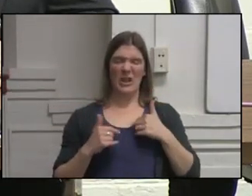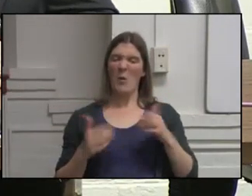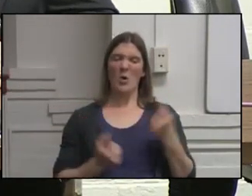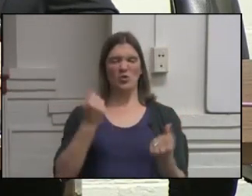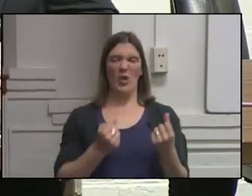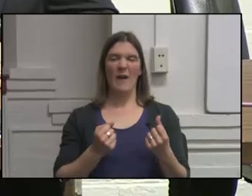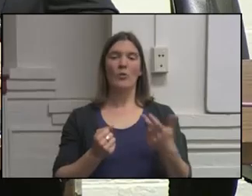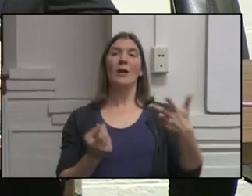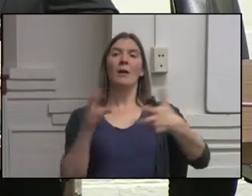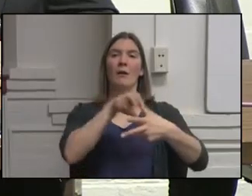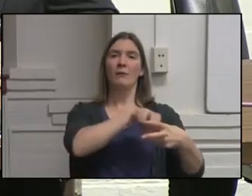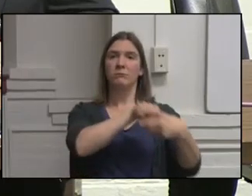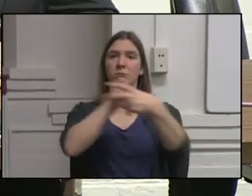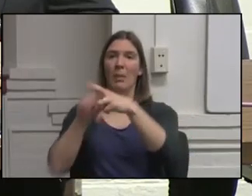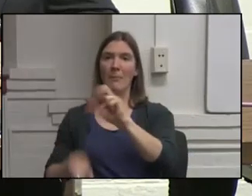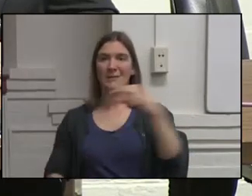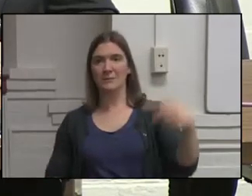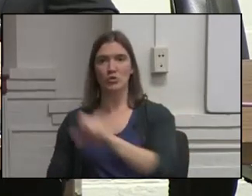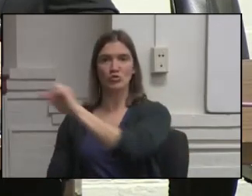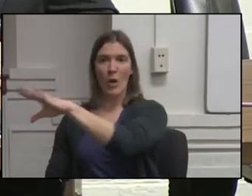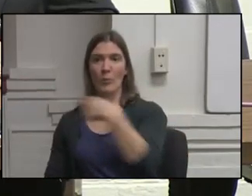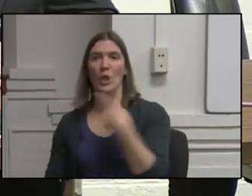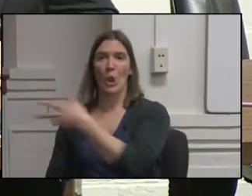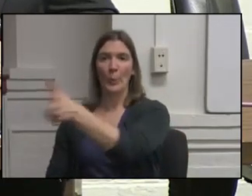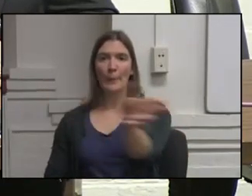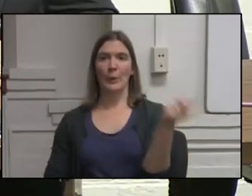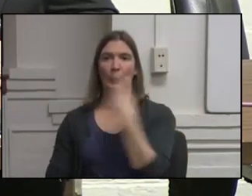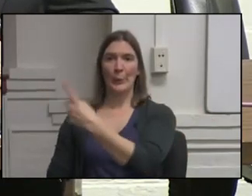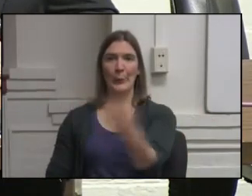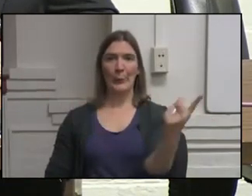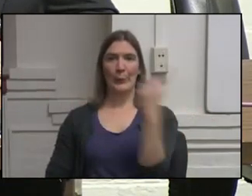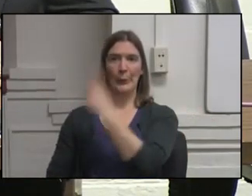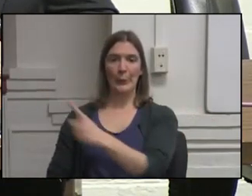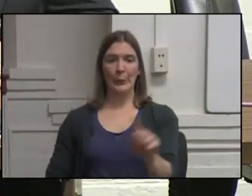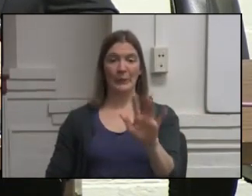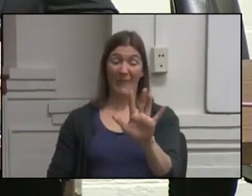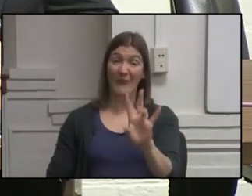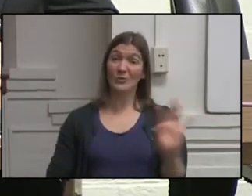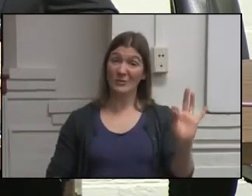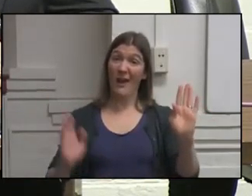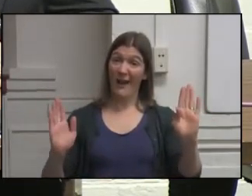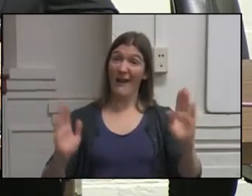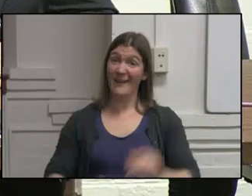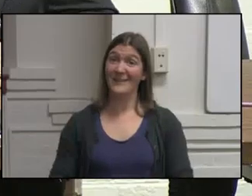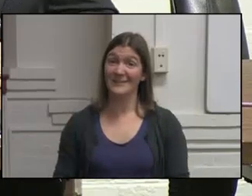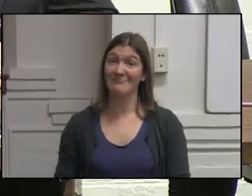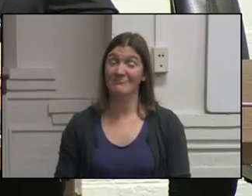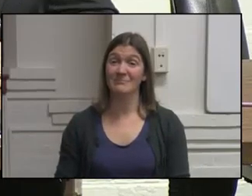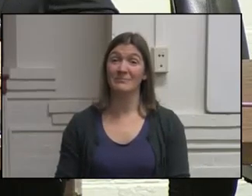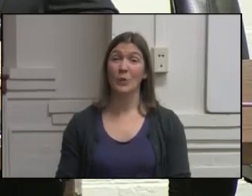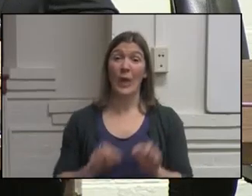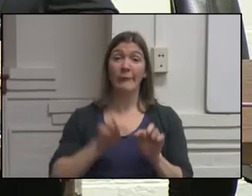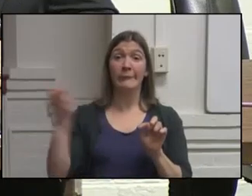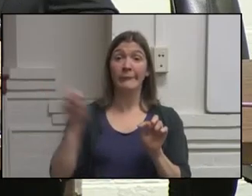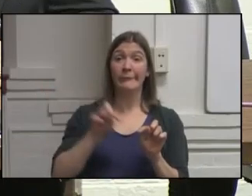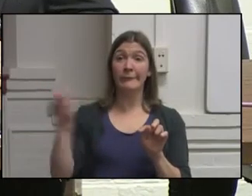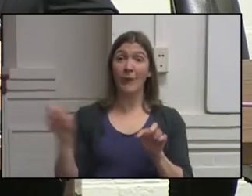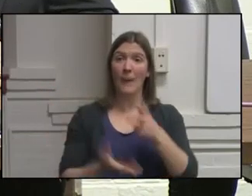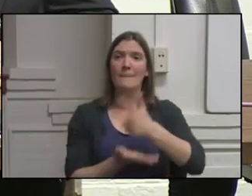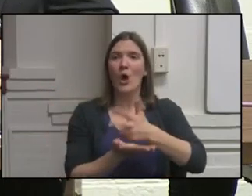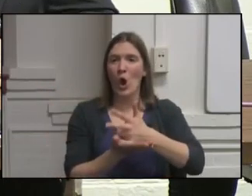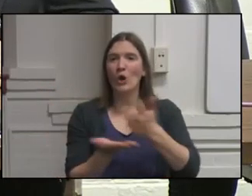back downtown. They'll be looping all night long until 9 o'clock. So, and the